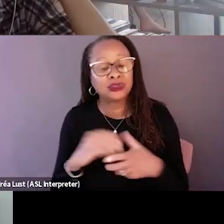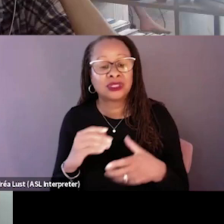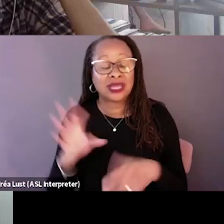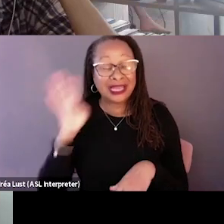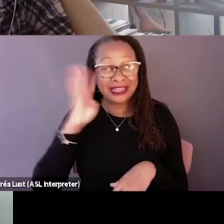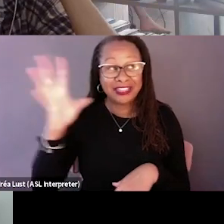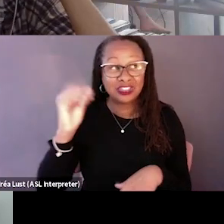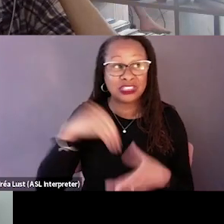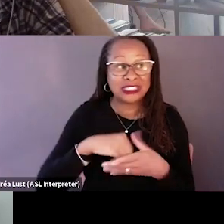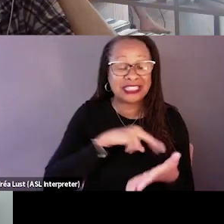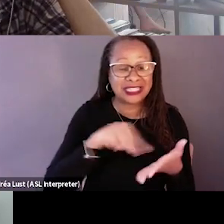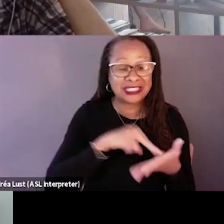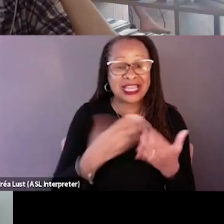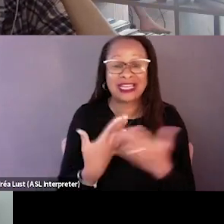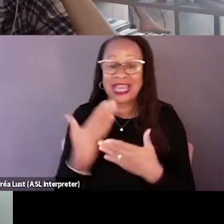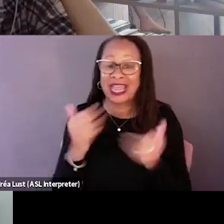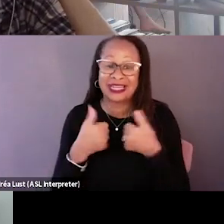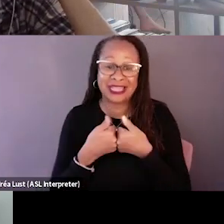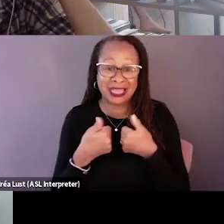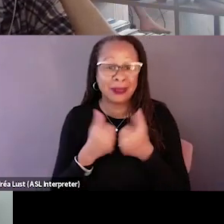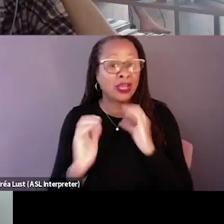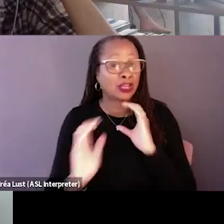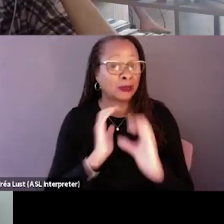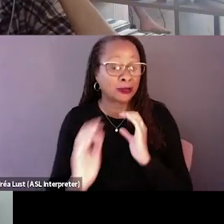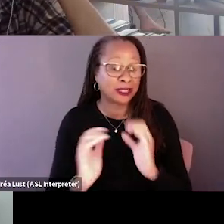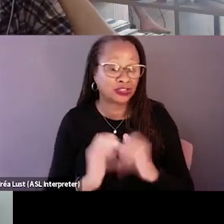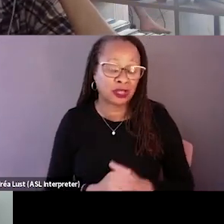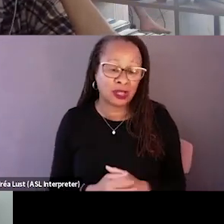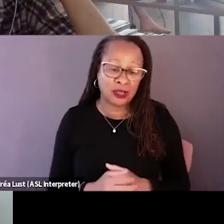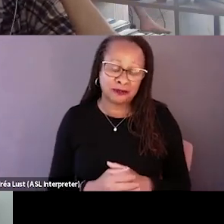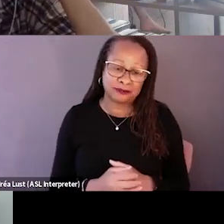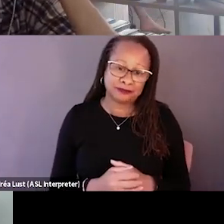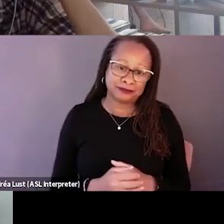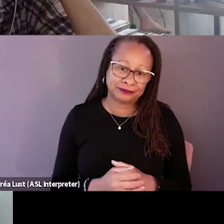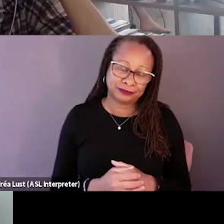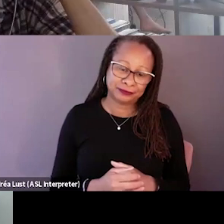dance and hand game communications that